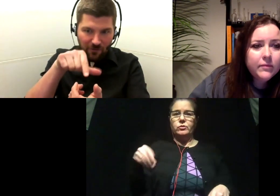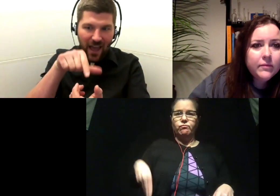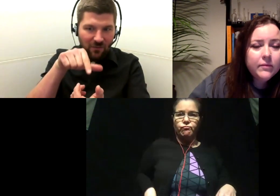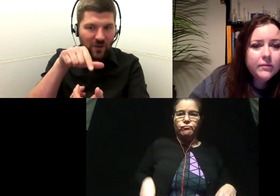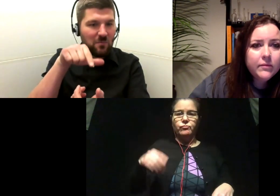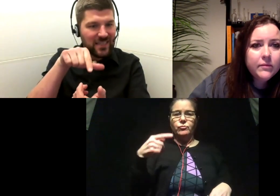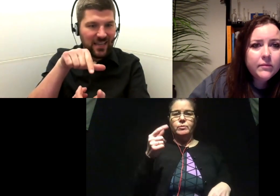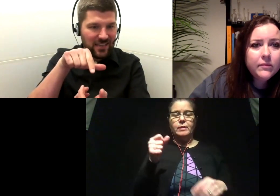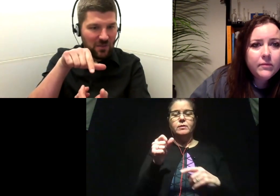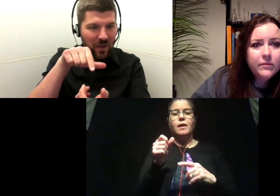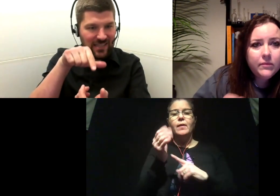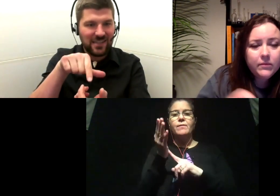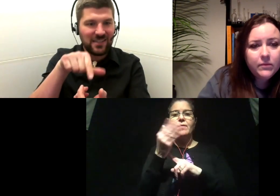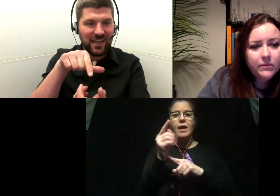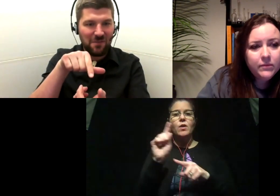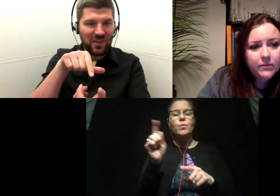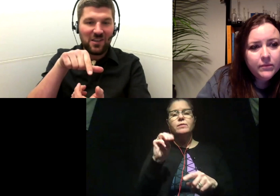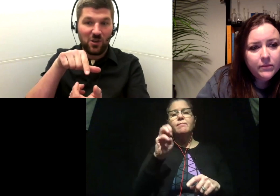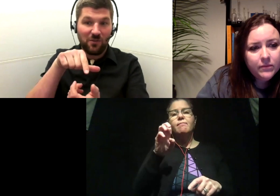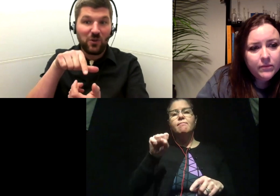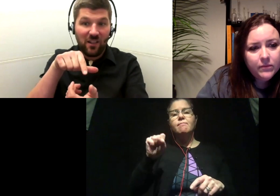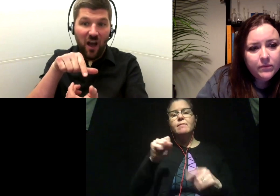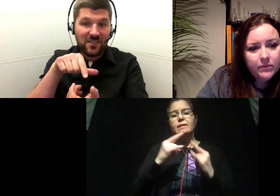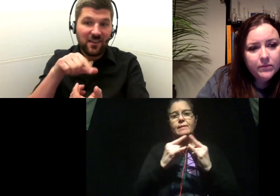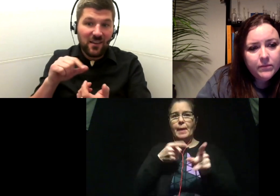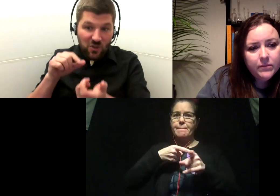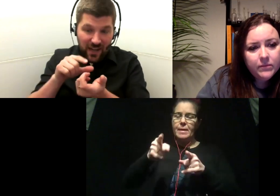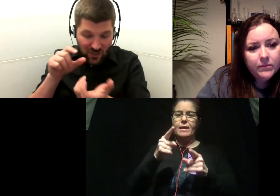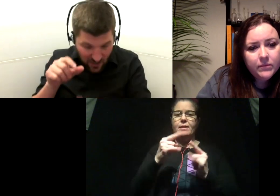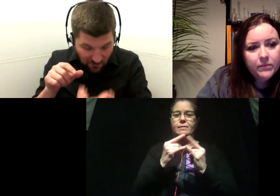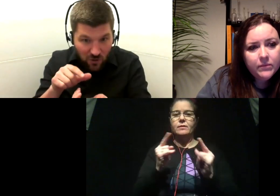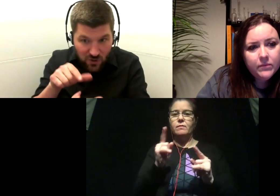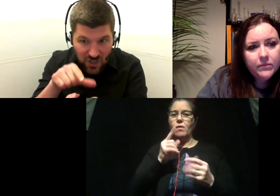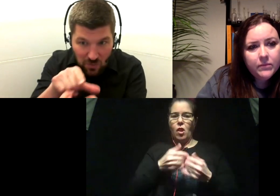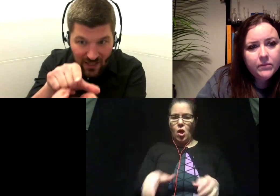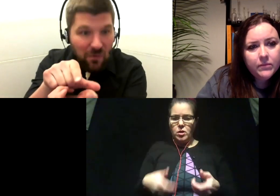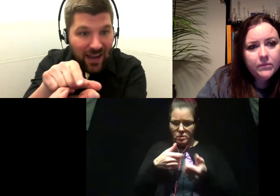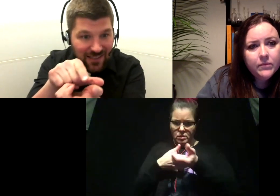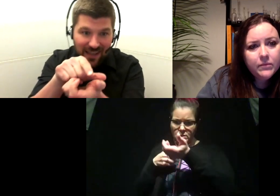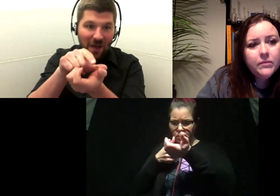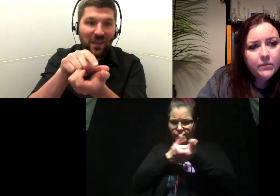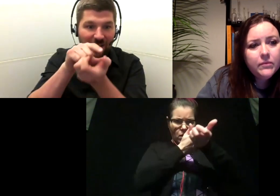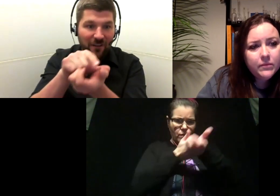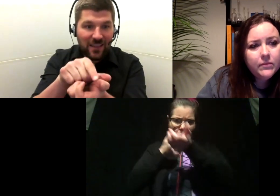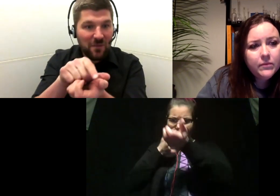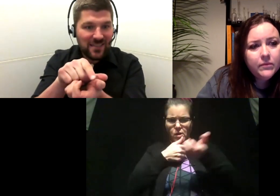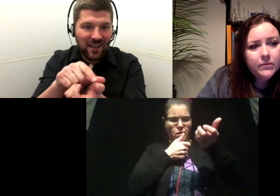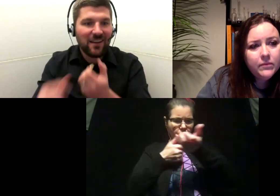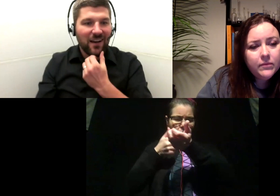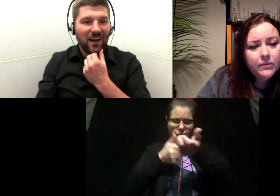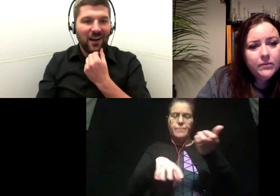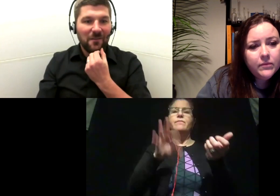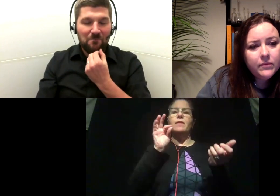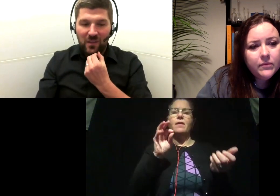little flag of where the mess tent is, the main tent in camp. So that if you get lost, you can actually just follow your GPS back to camp and find the mess